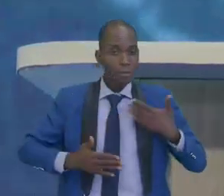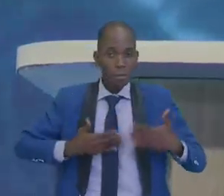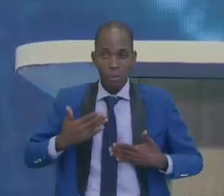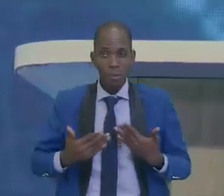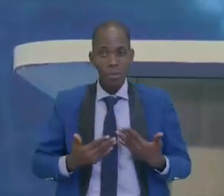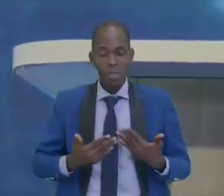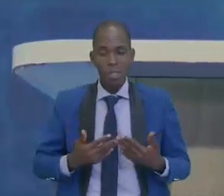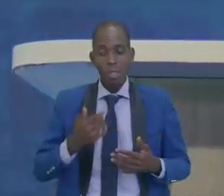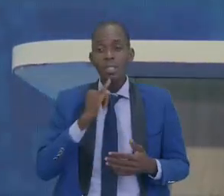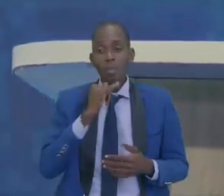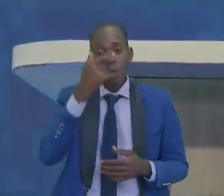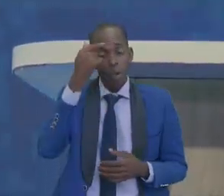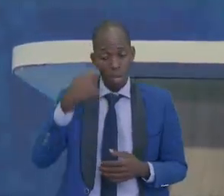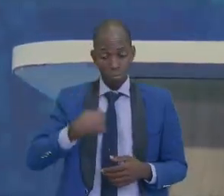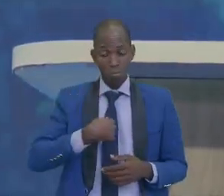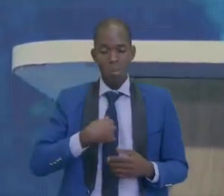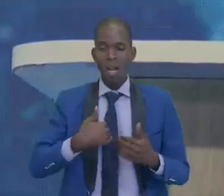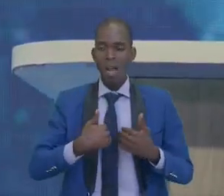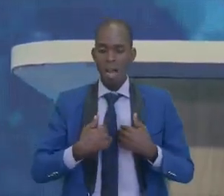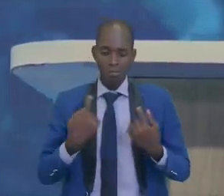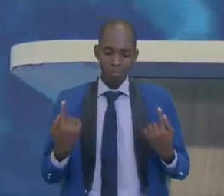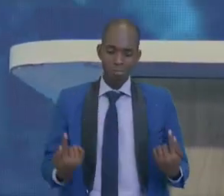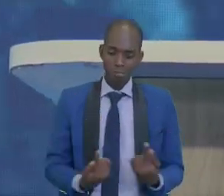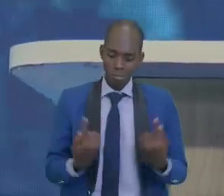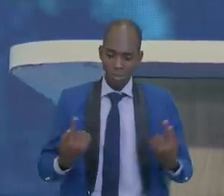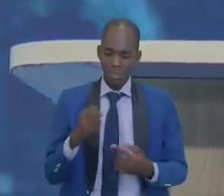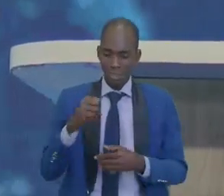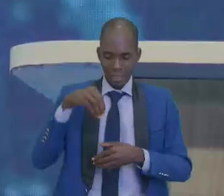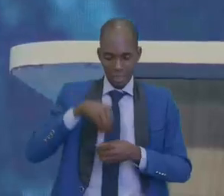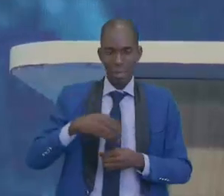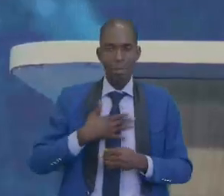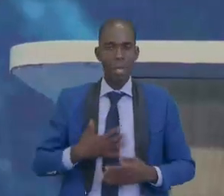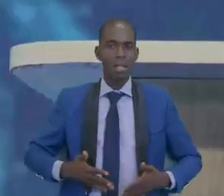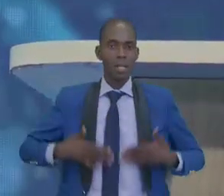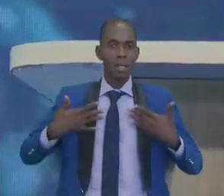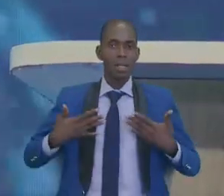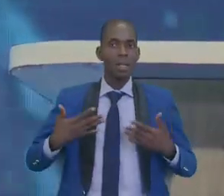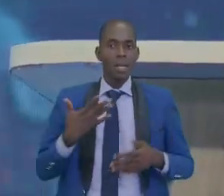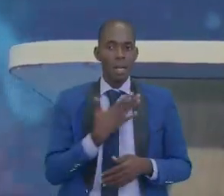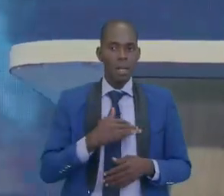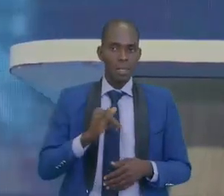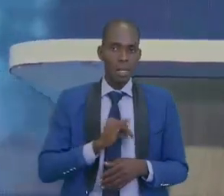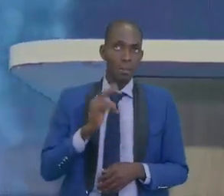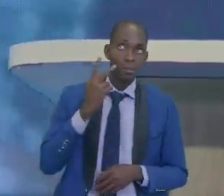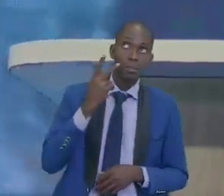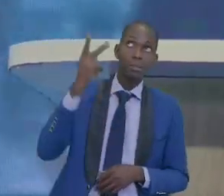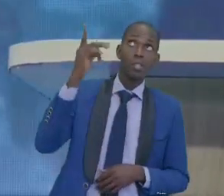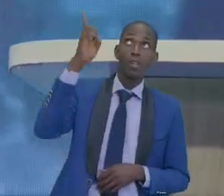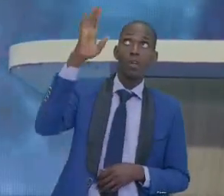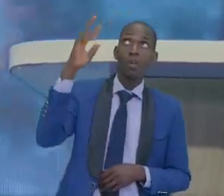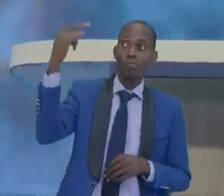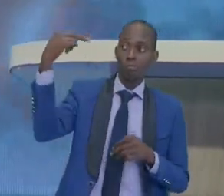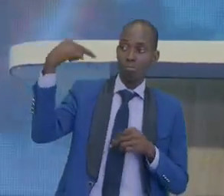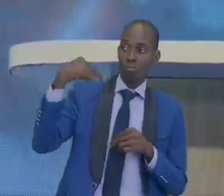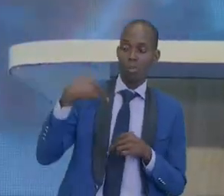I have sin in my life, and I see God looking at my sin